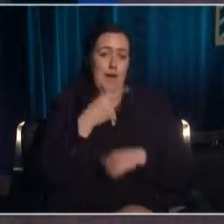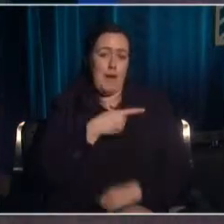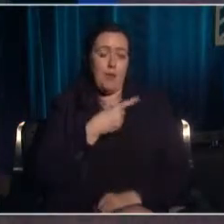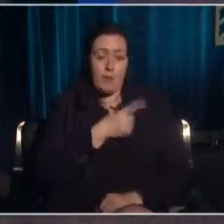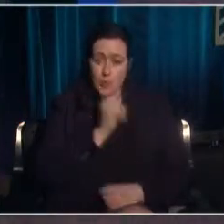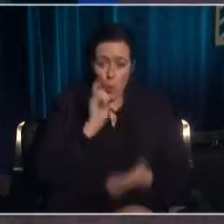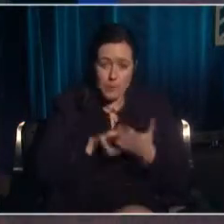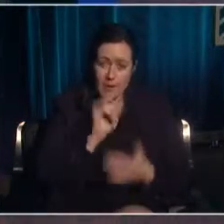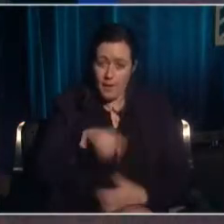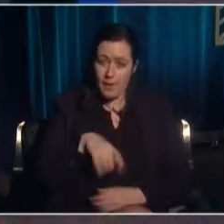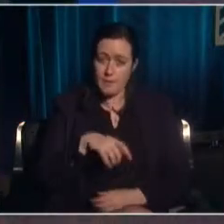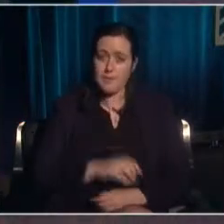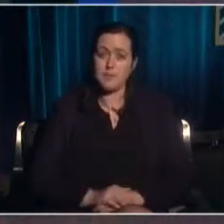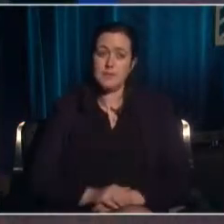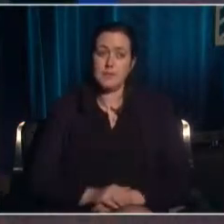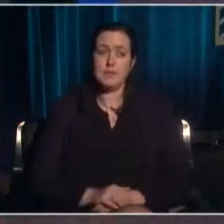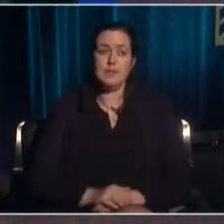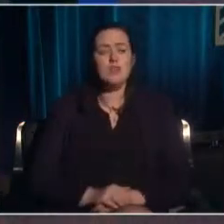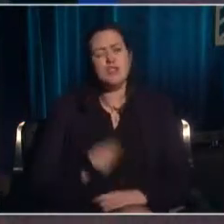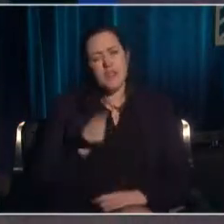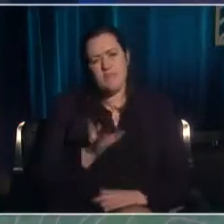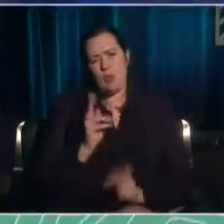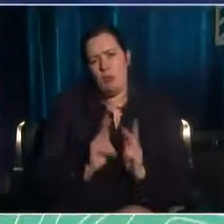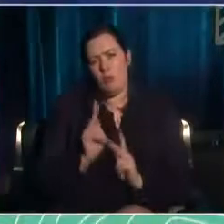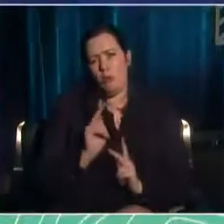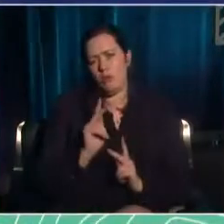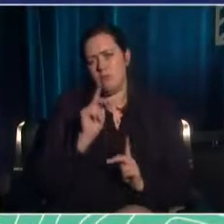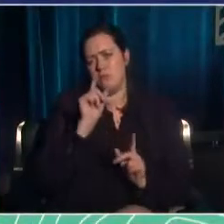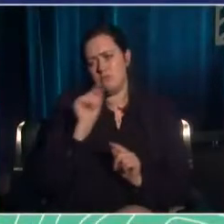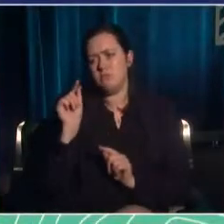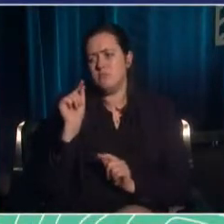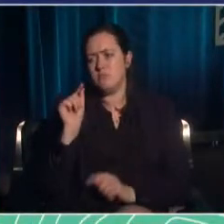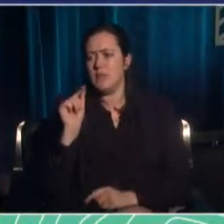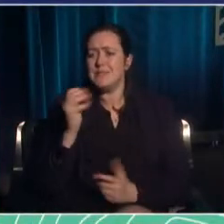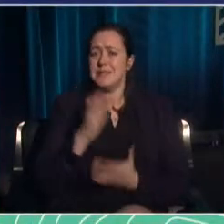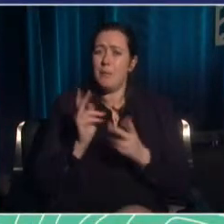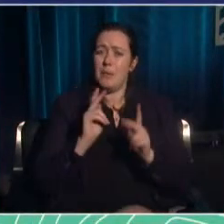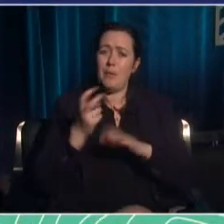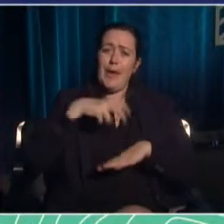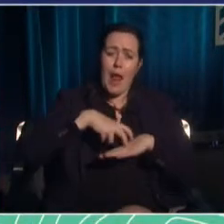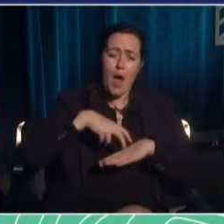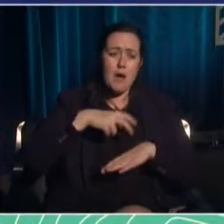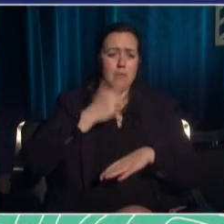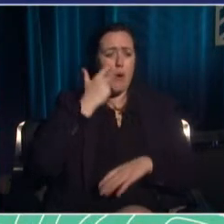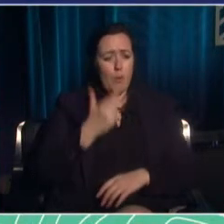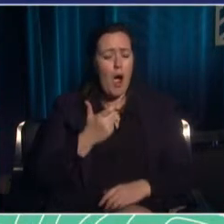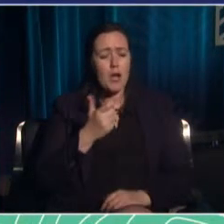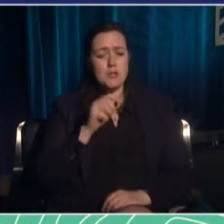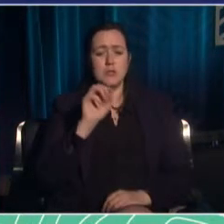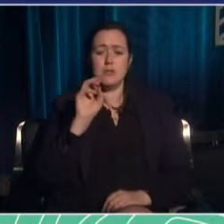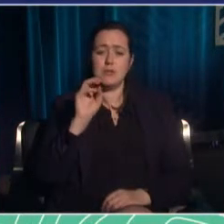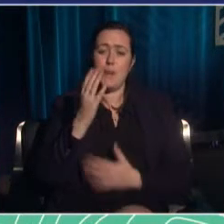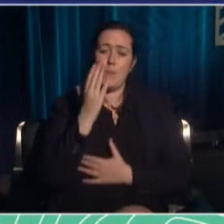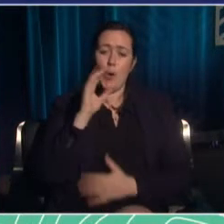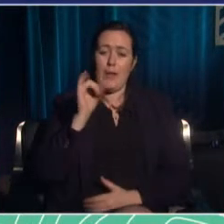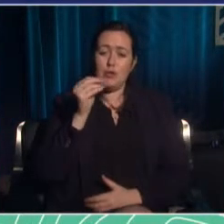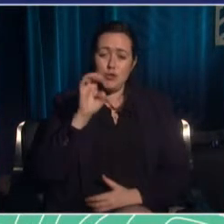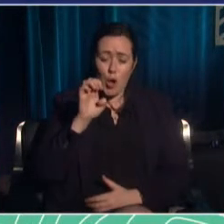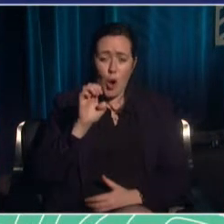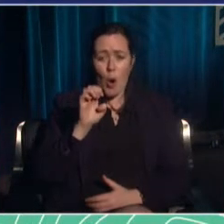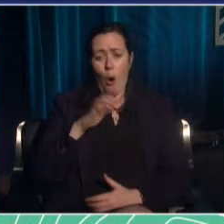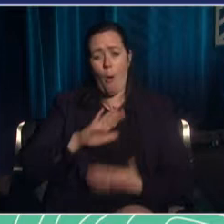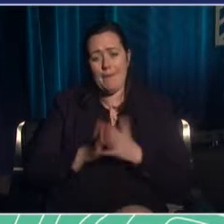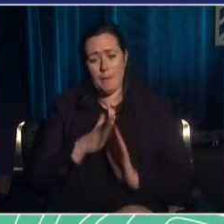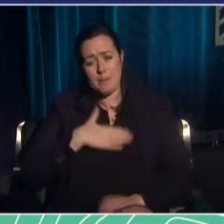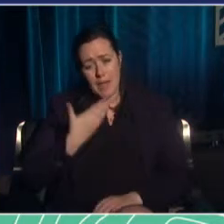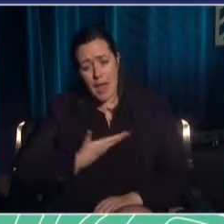that? But just a few. There's some people who get up in the morning, watch Morning Joe, start getting upset. Maybe President of the United States and